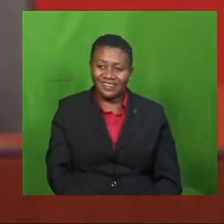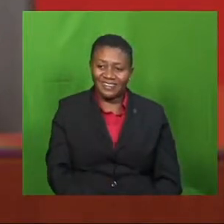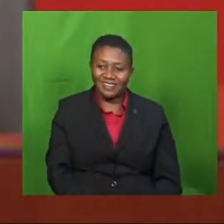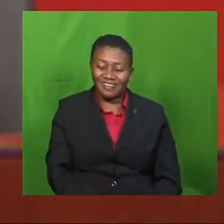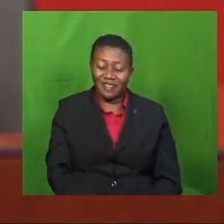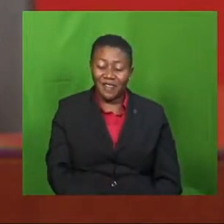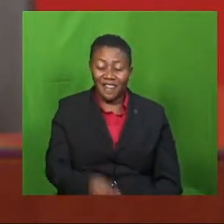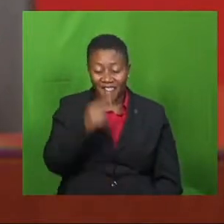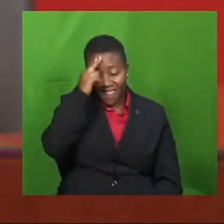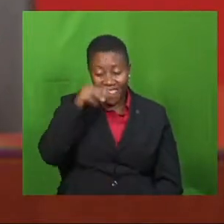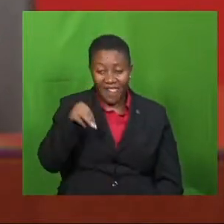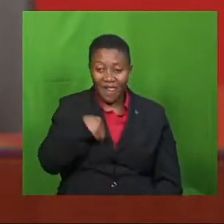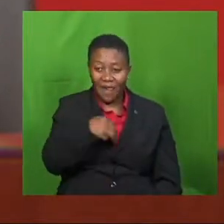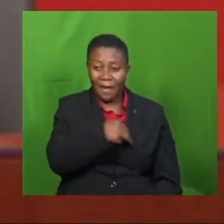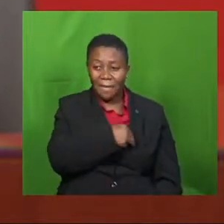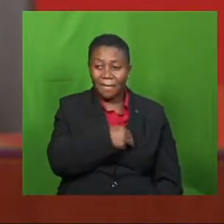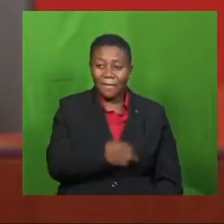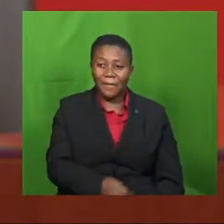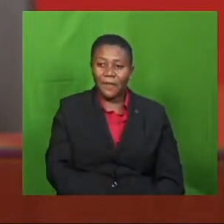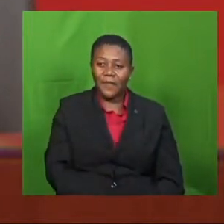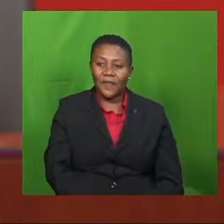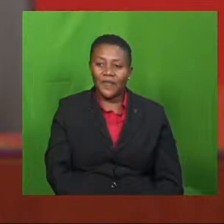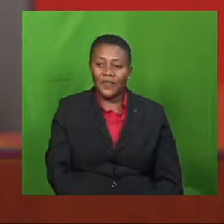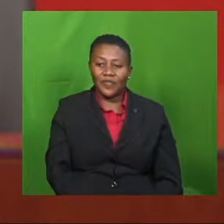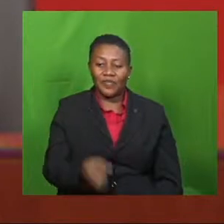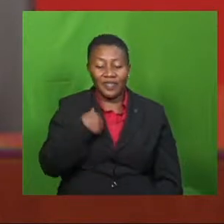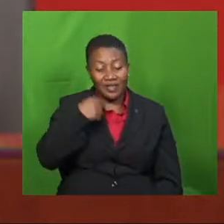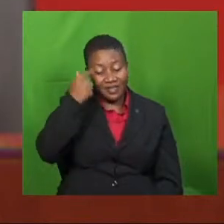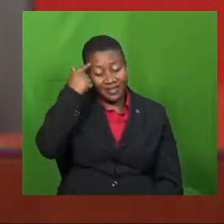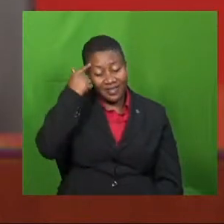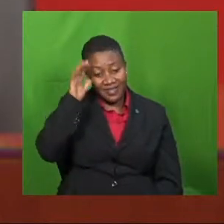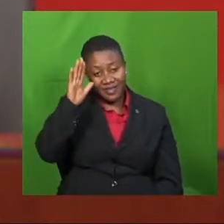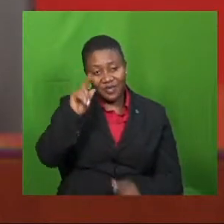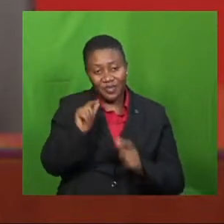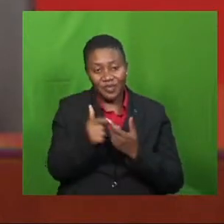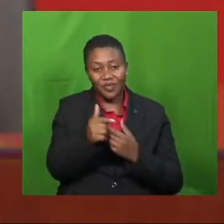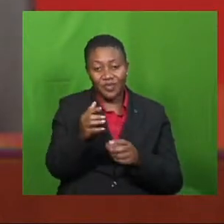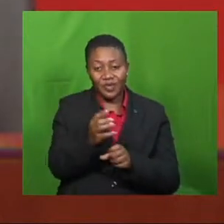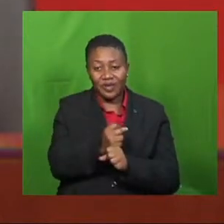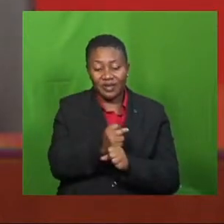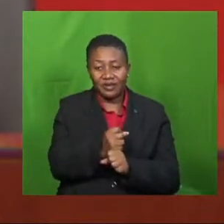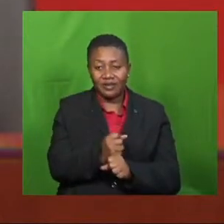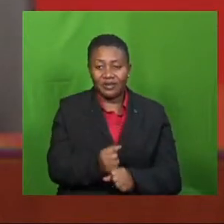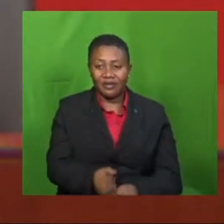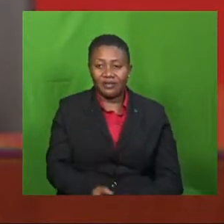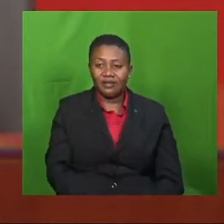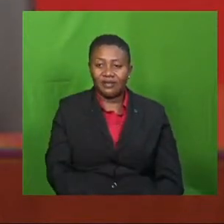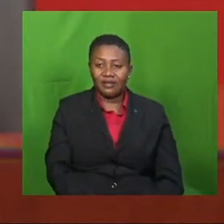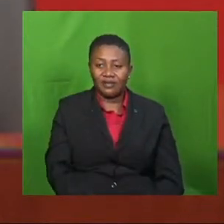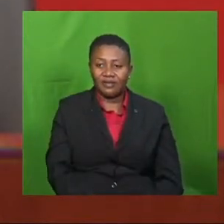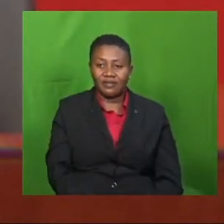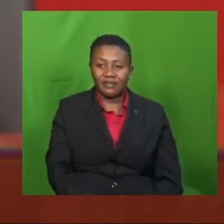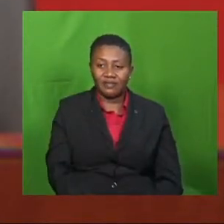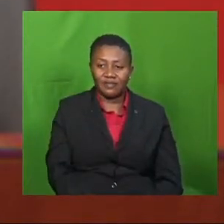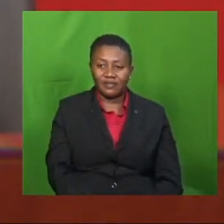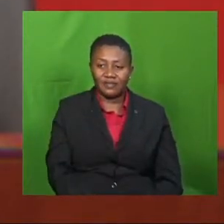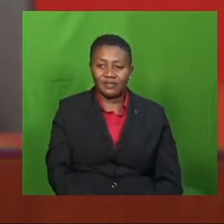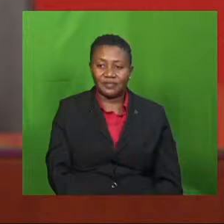Honourable members, I think the ayes have it. The resolution is hereby